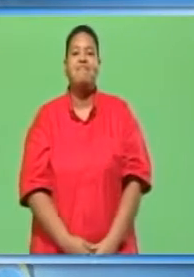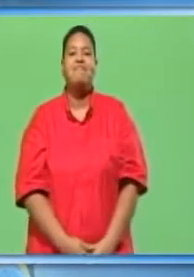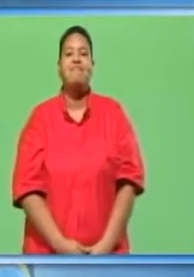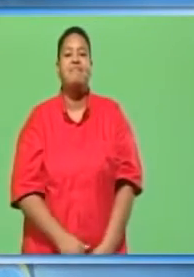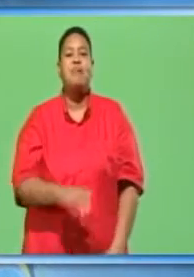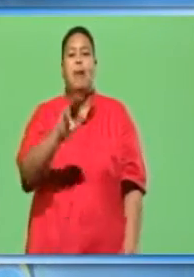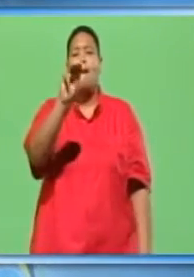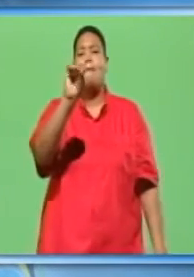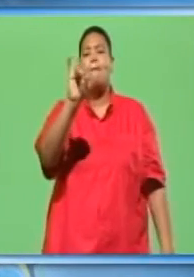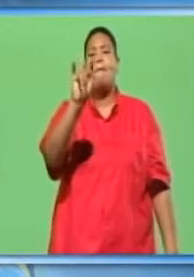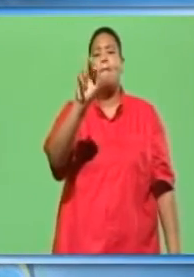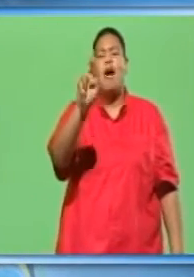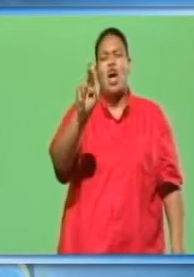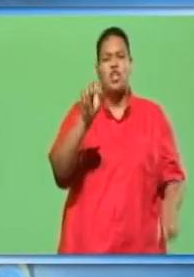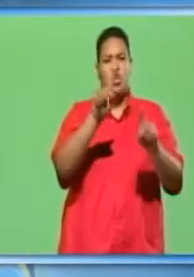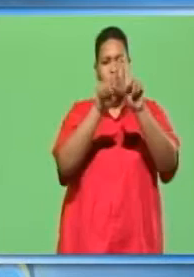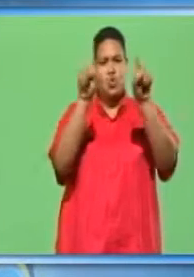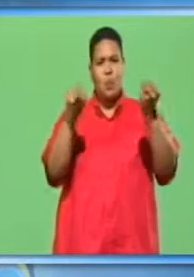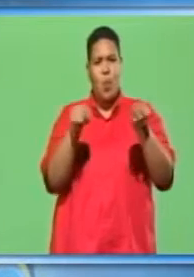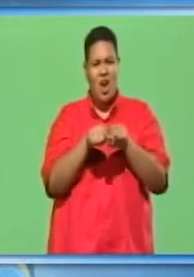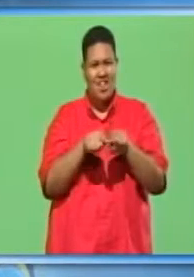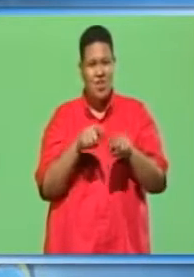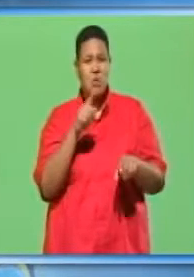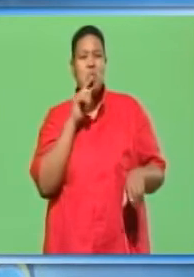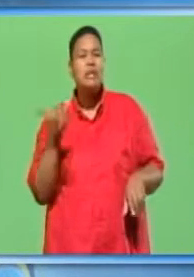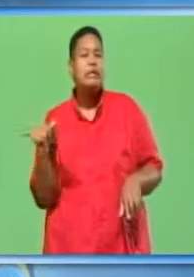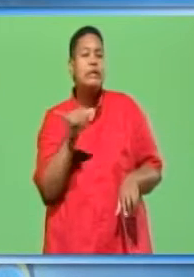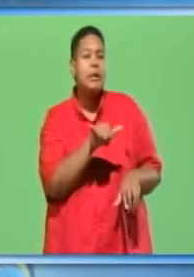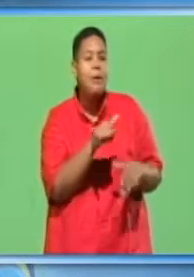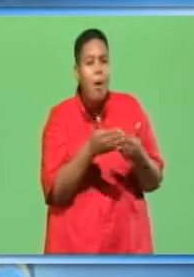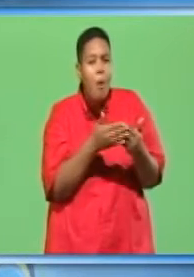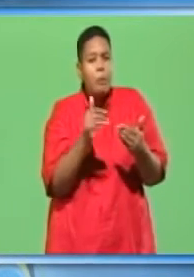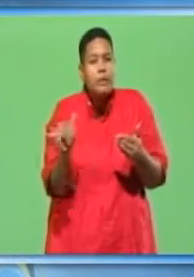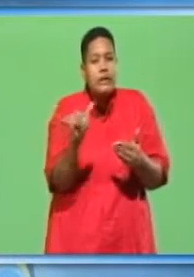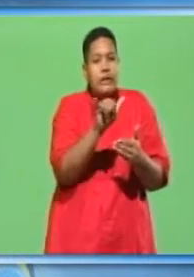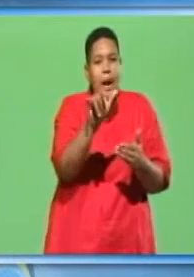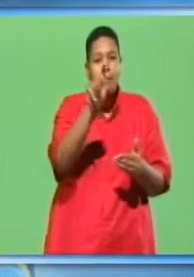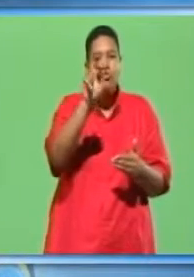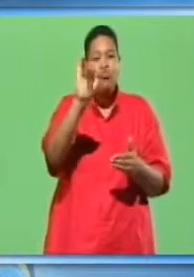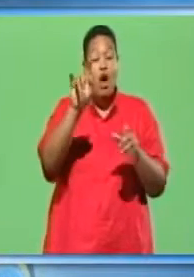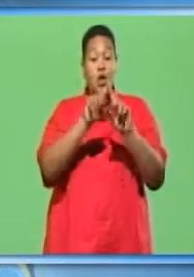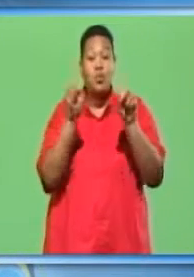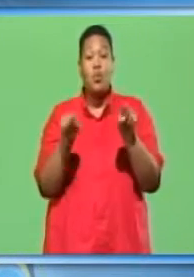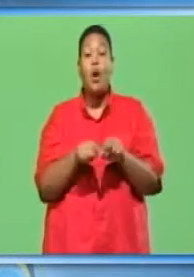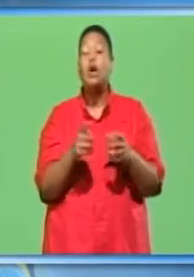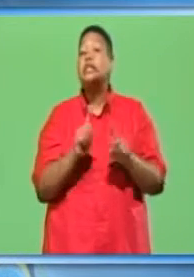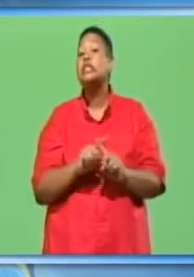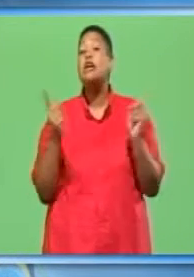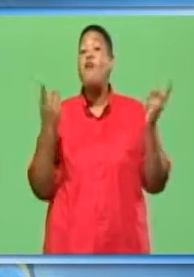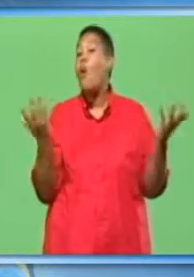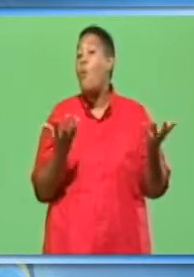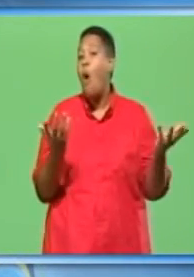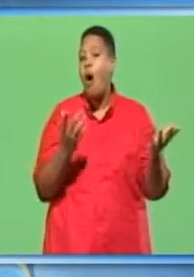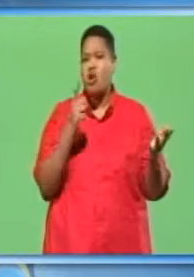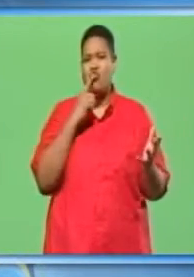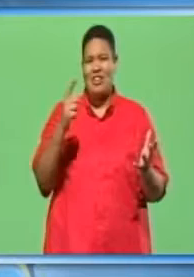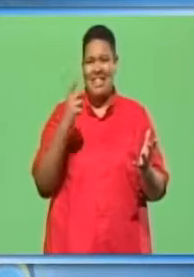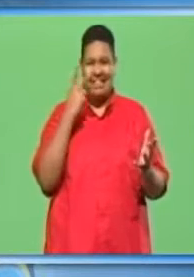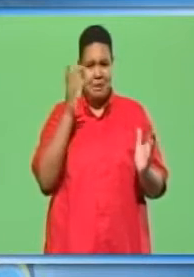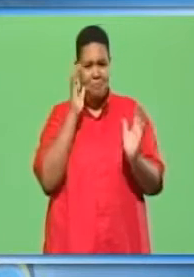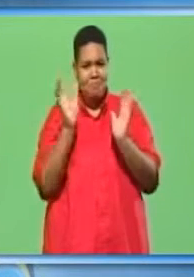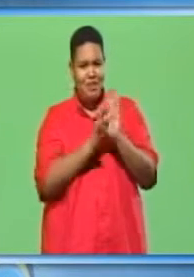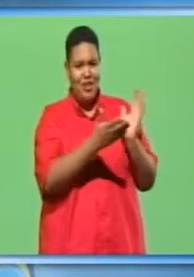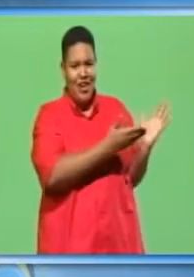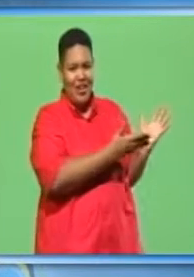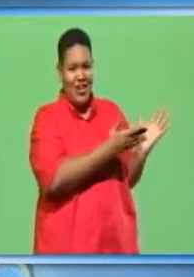Miter square. The miter square is similar to the tri-square. The only difference is that the angle between the stock and